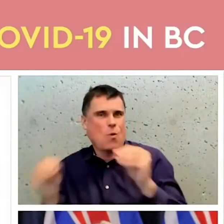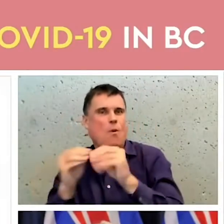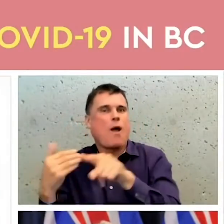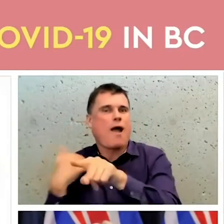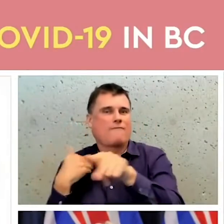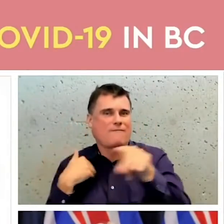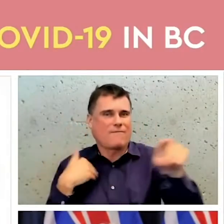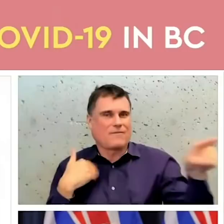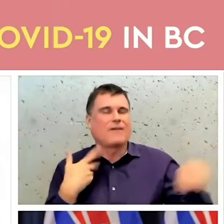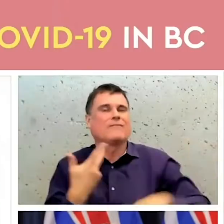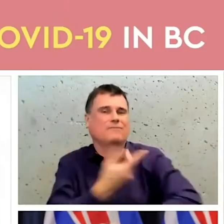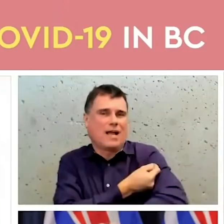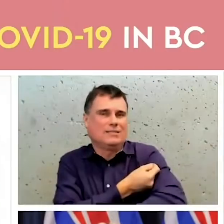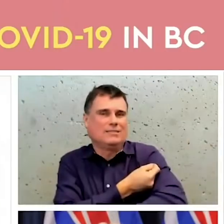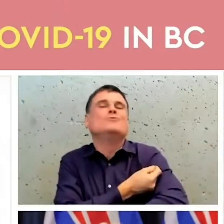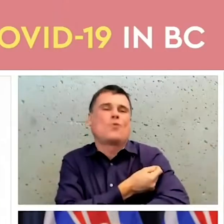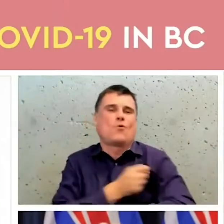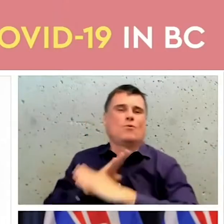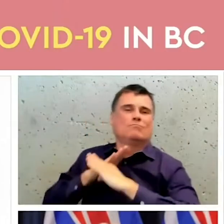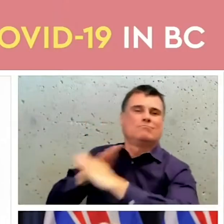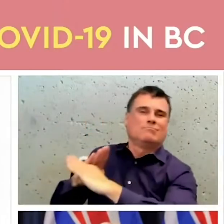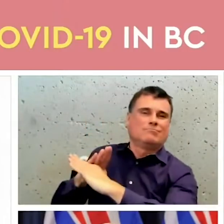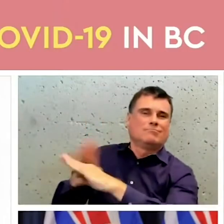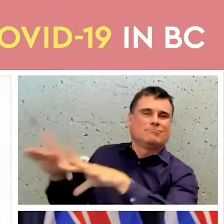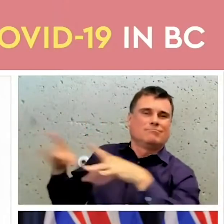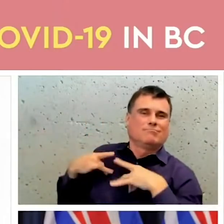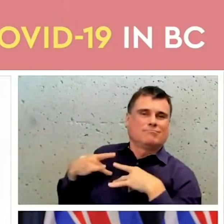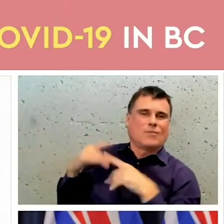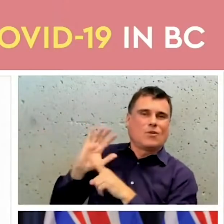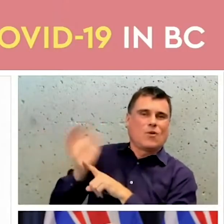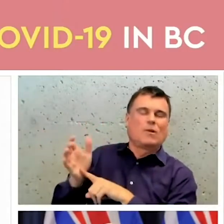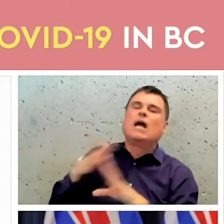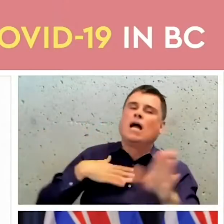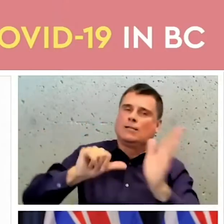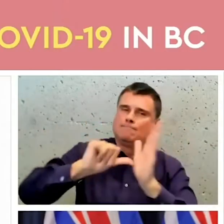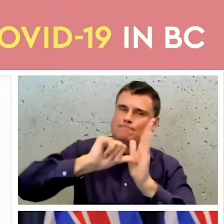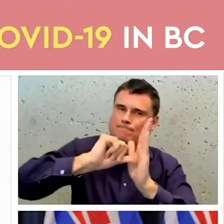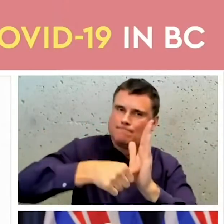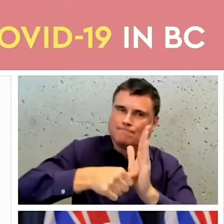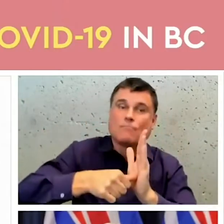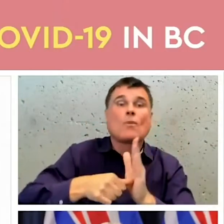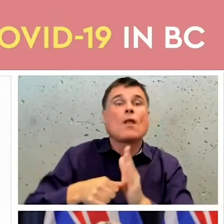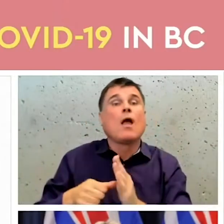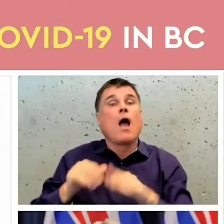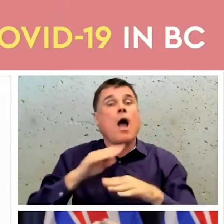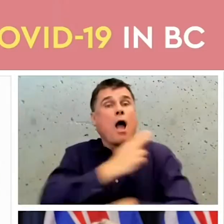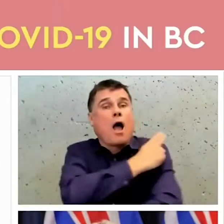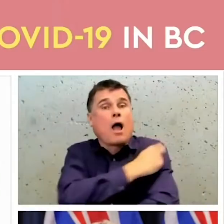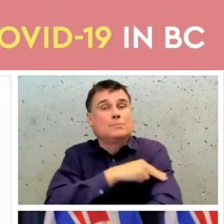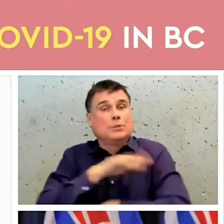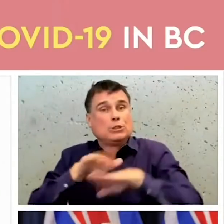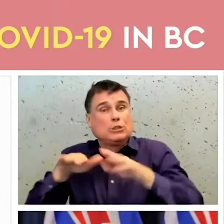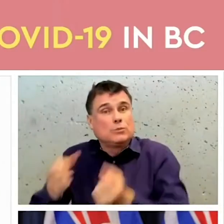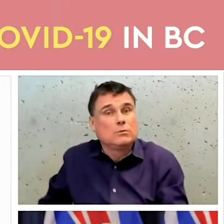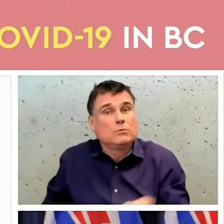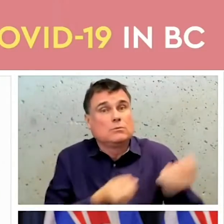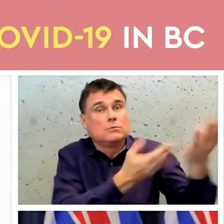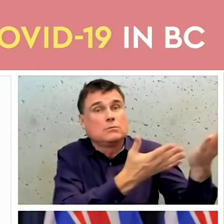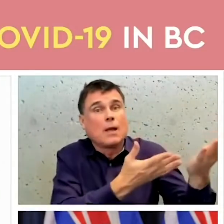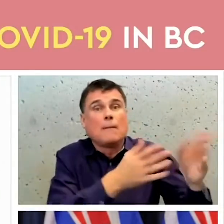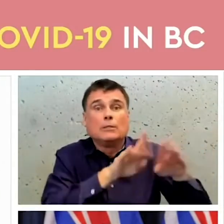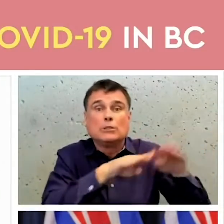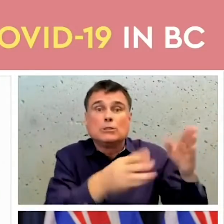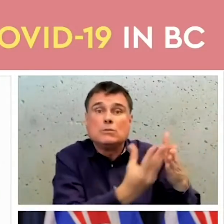remain rare, as do deaths, but they are not non-existent. There has been cases, particularly as we increase numbers